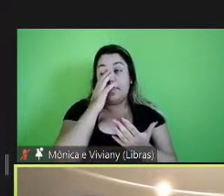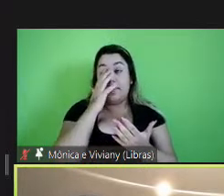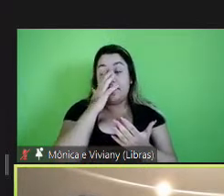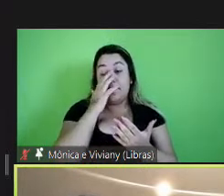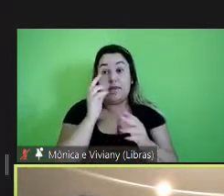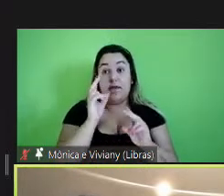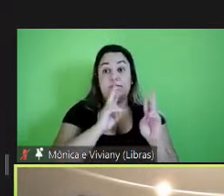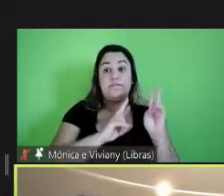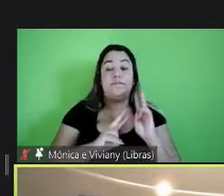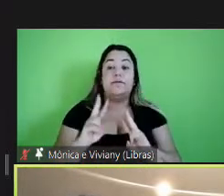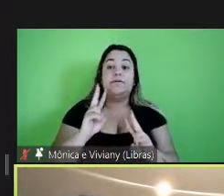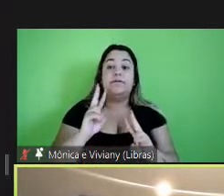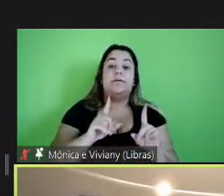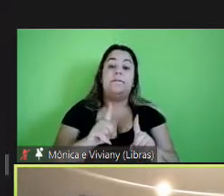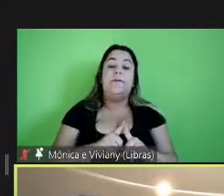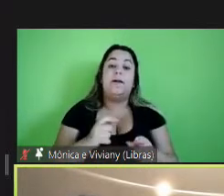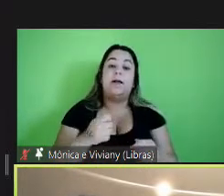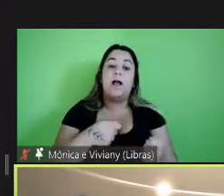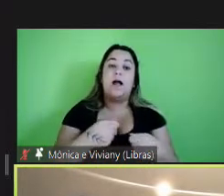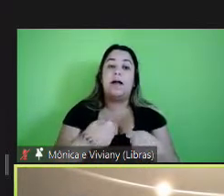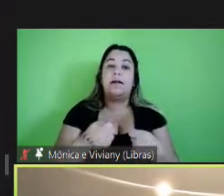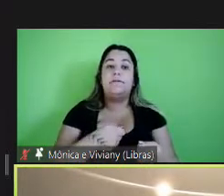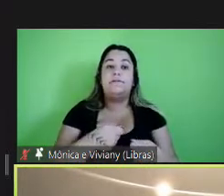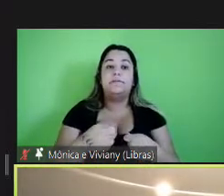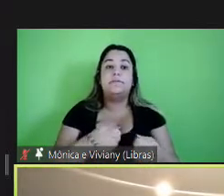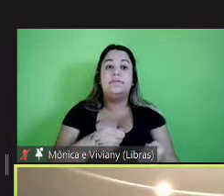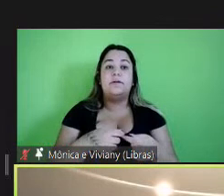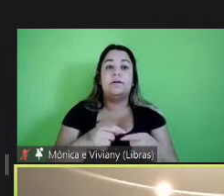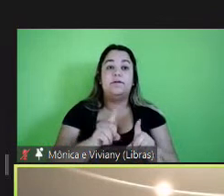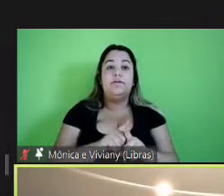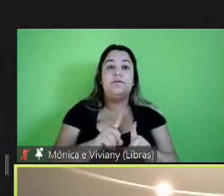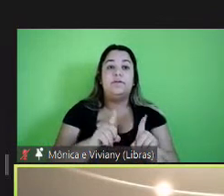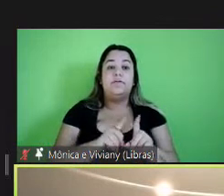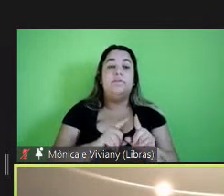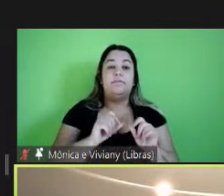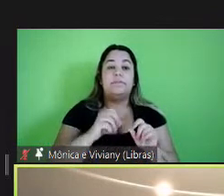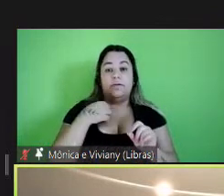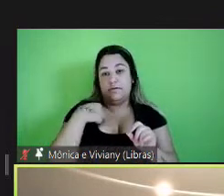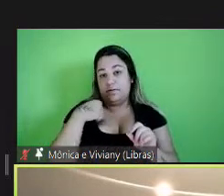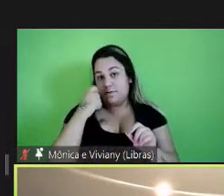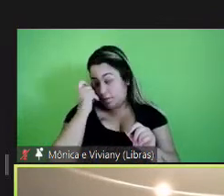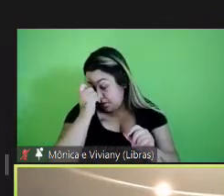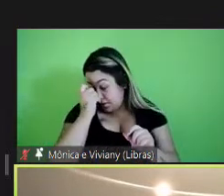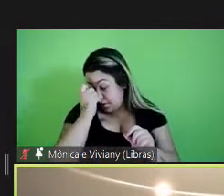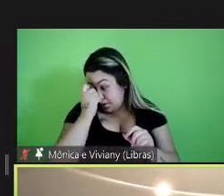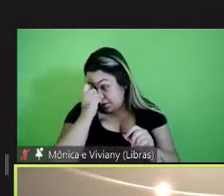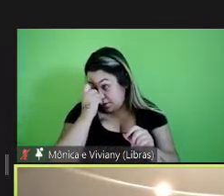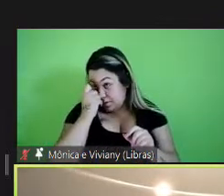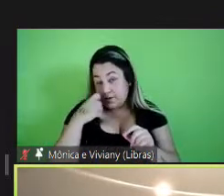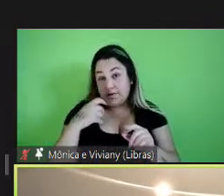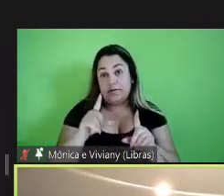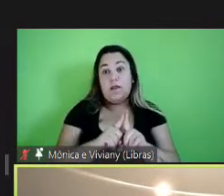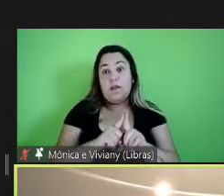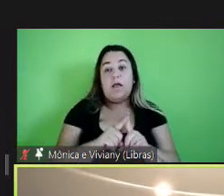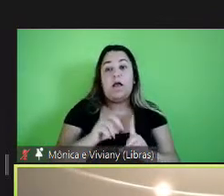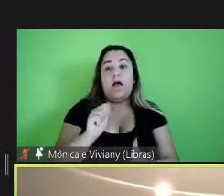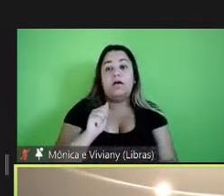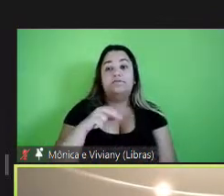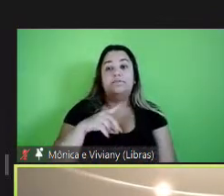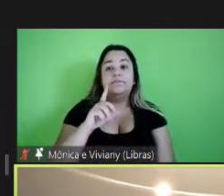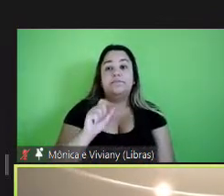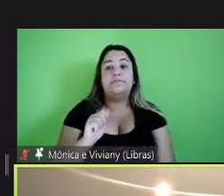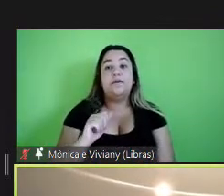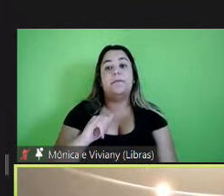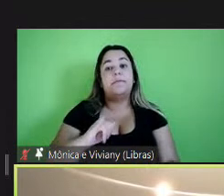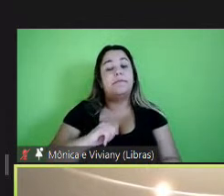new approach in terms of the healthy weight agenda. So it was very much about changing some of the mindset of our partners.